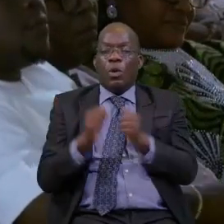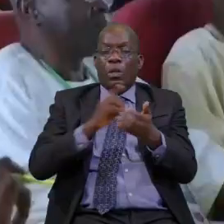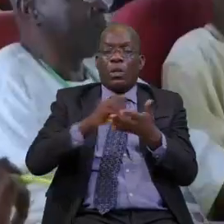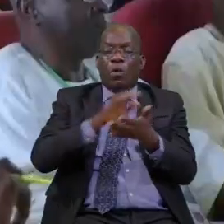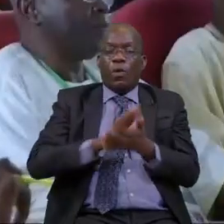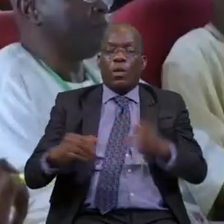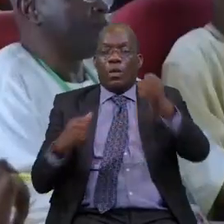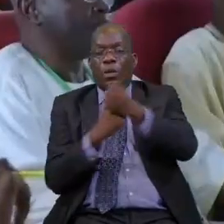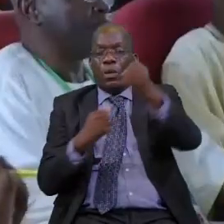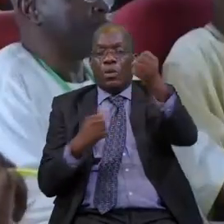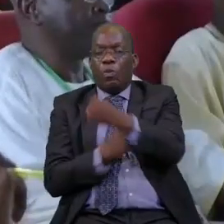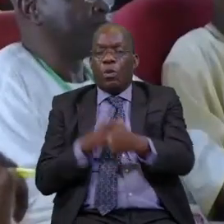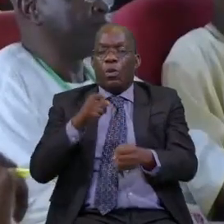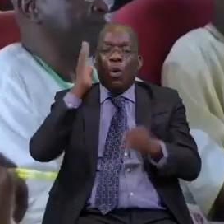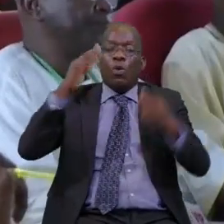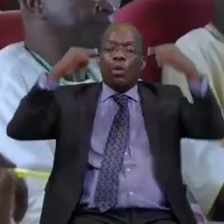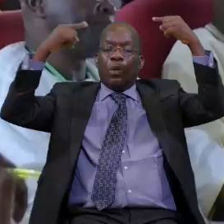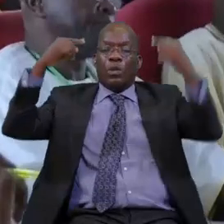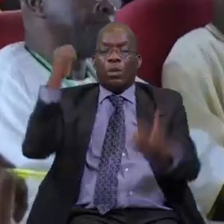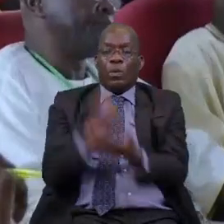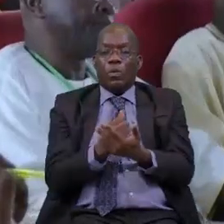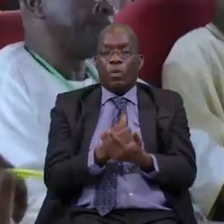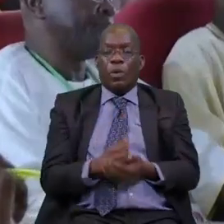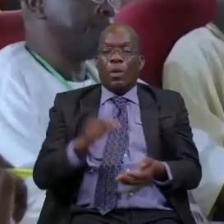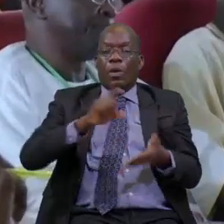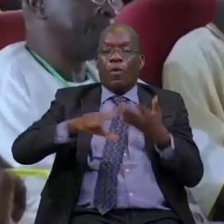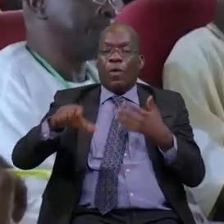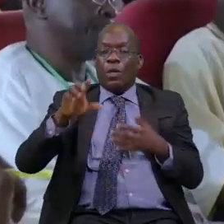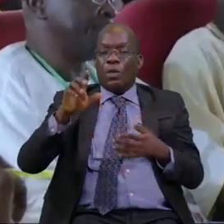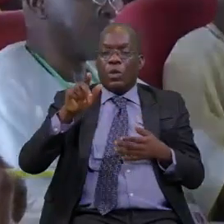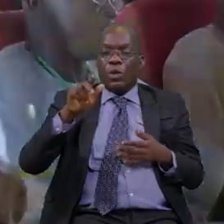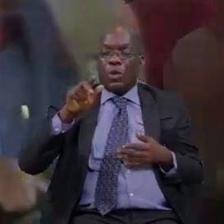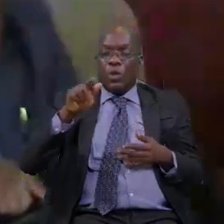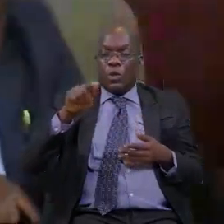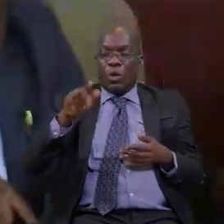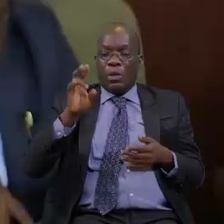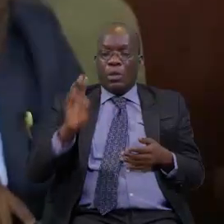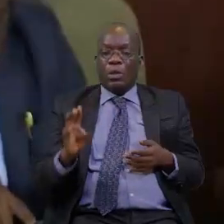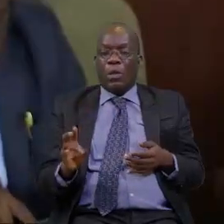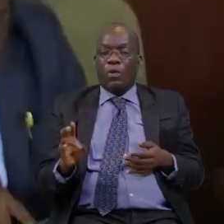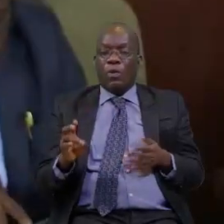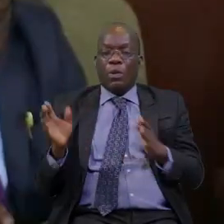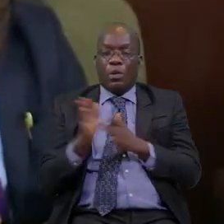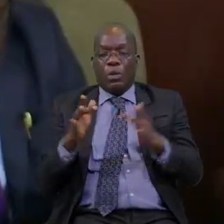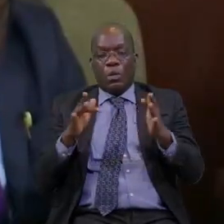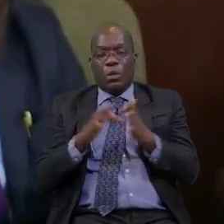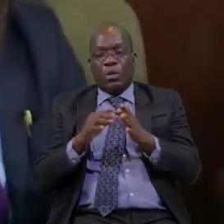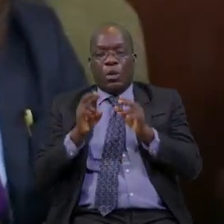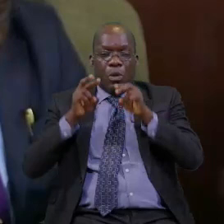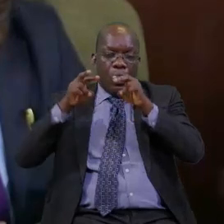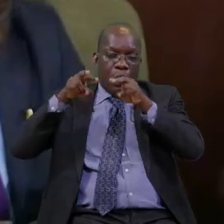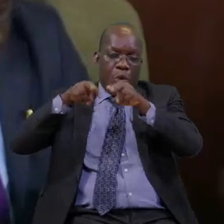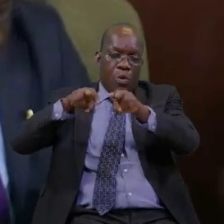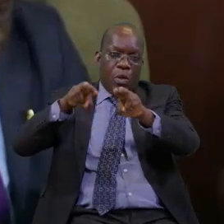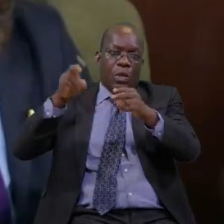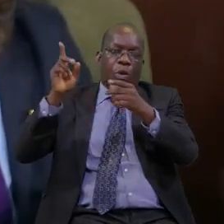you'll make it. In verse 27, he says, Jesus looking upon them says,